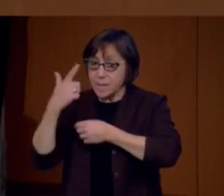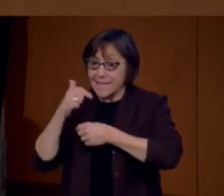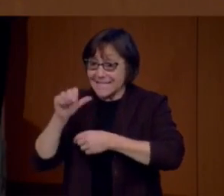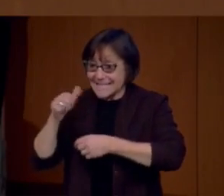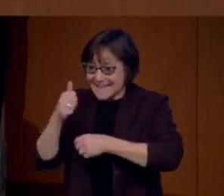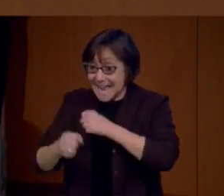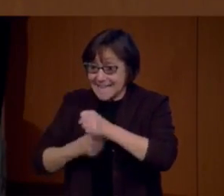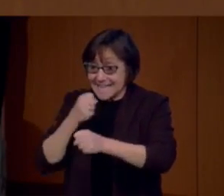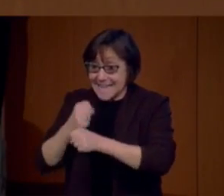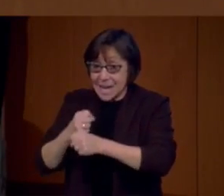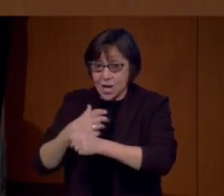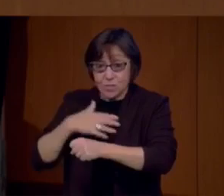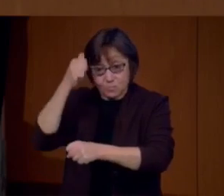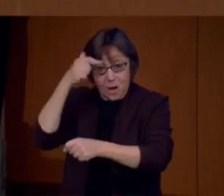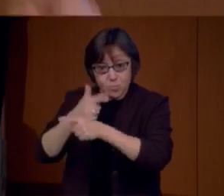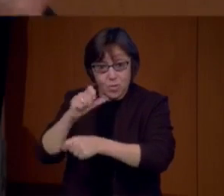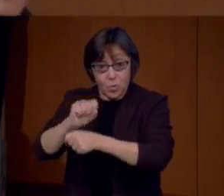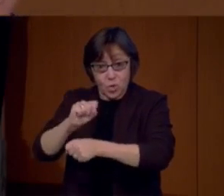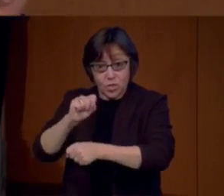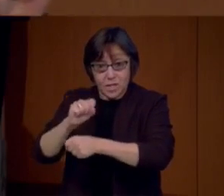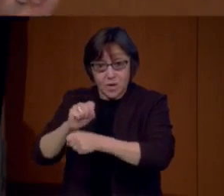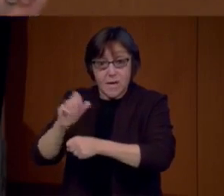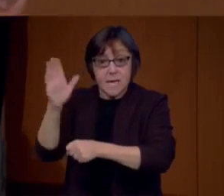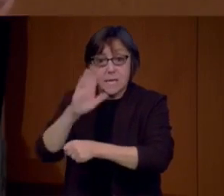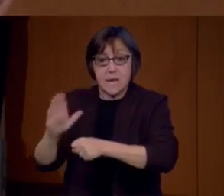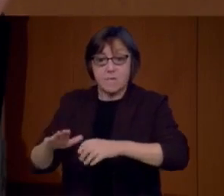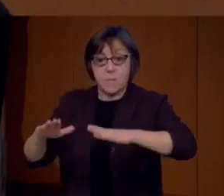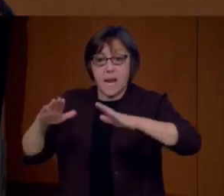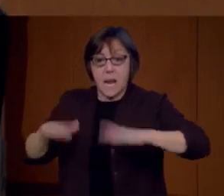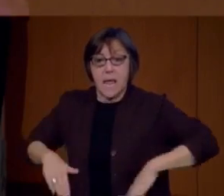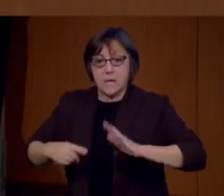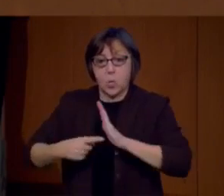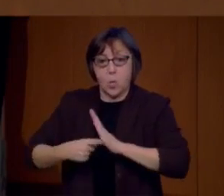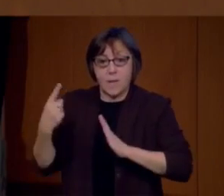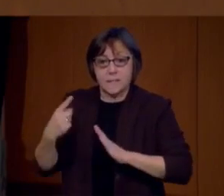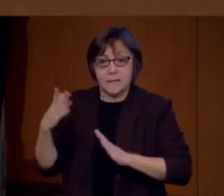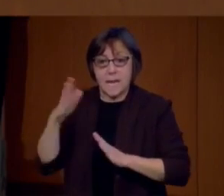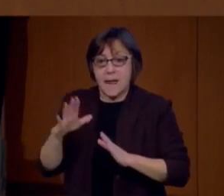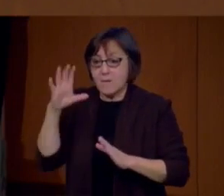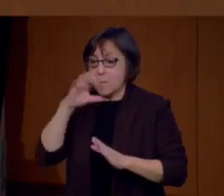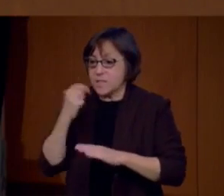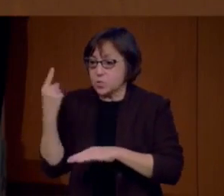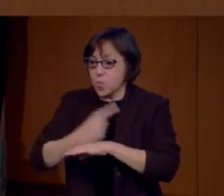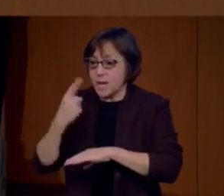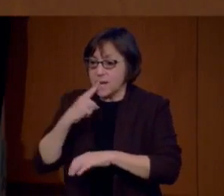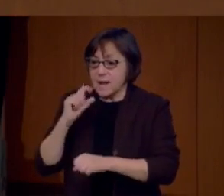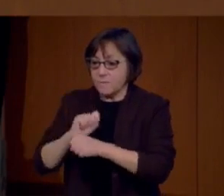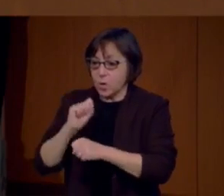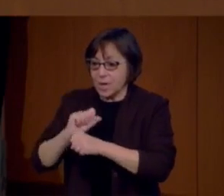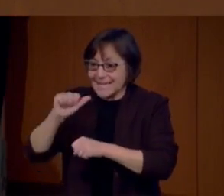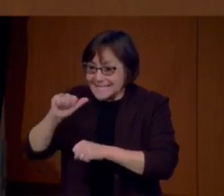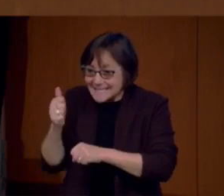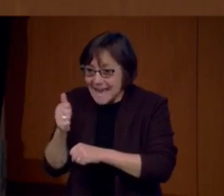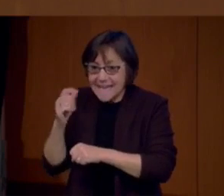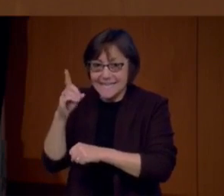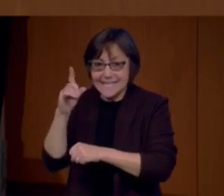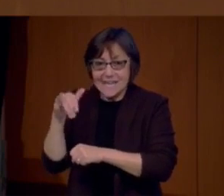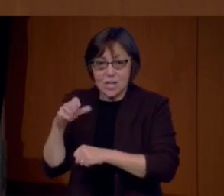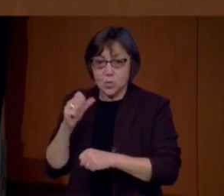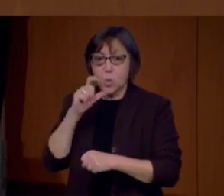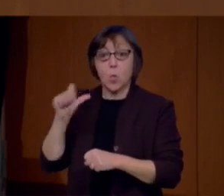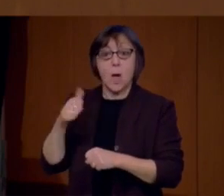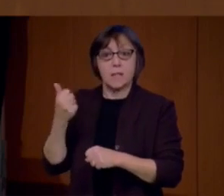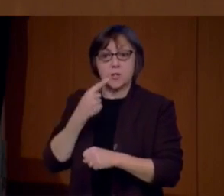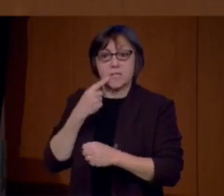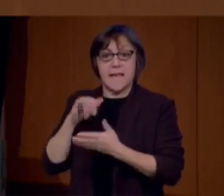that my brother worked there, he'd never been late for work once and never missed one day of work in 10 years. No one else could ever say